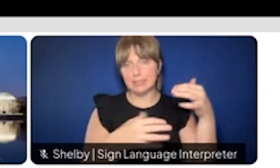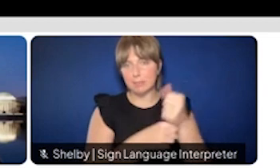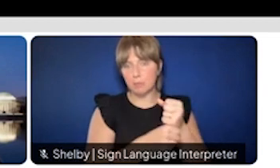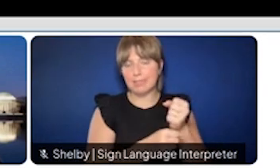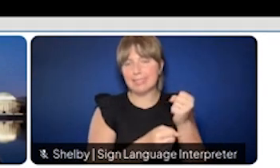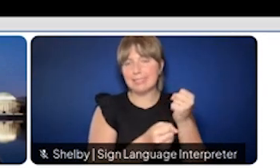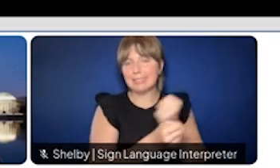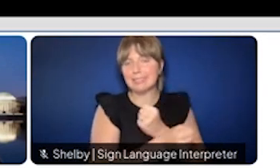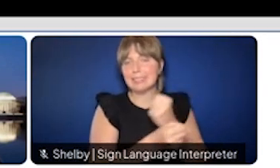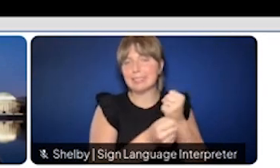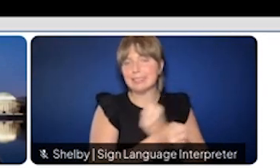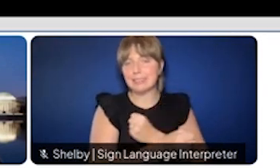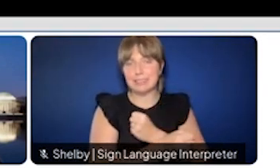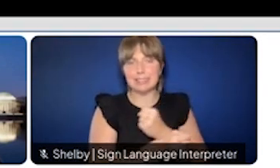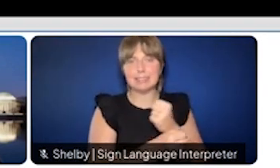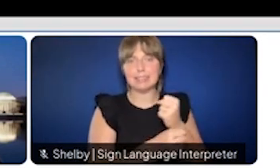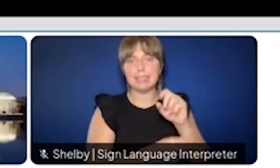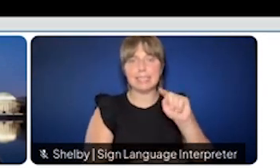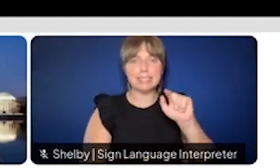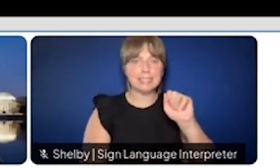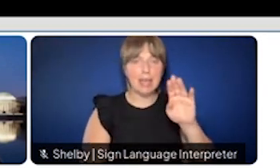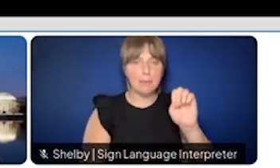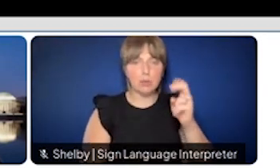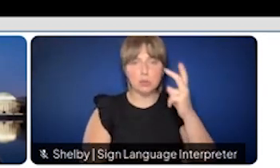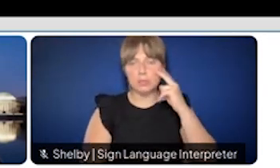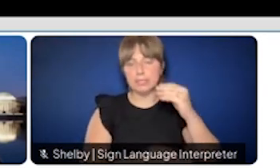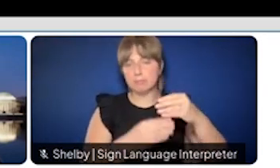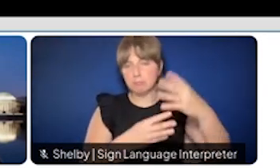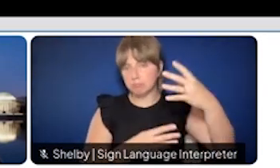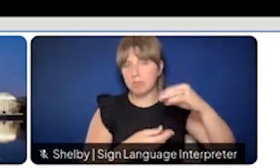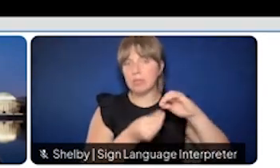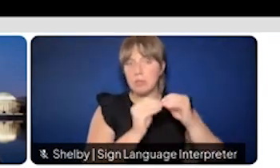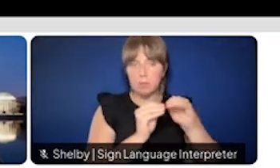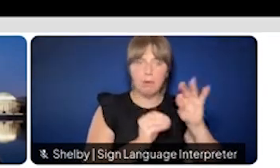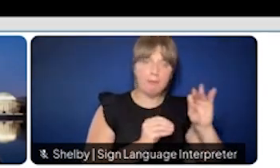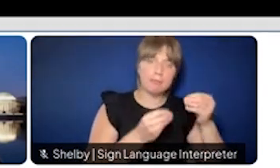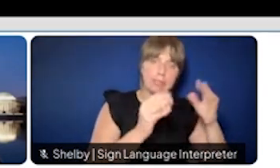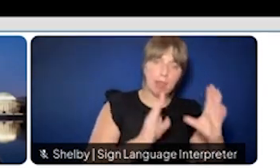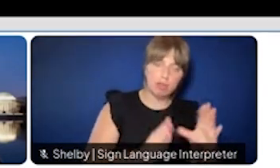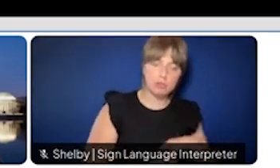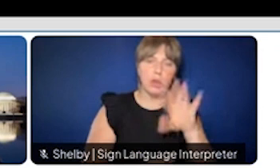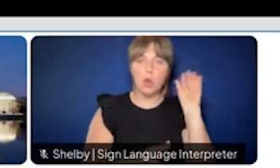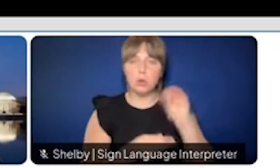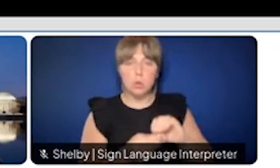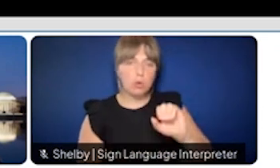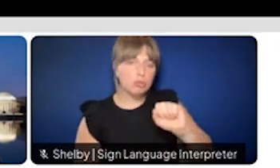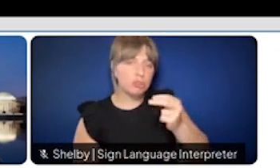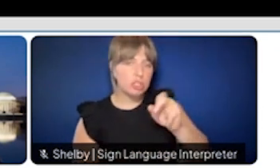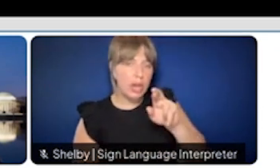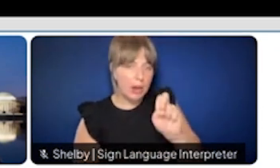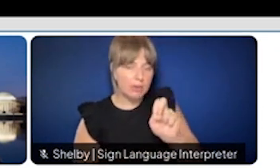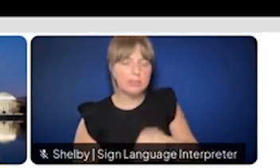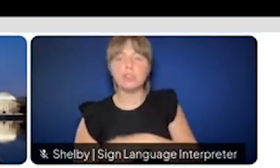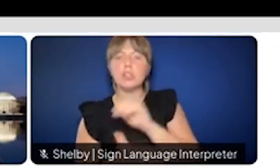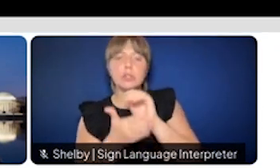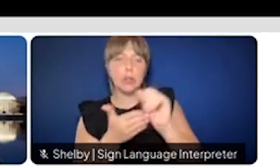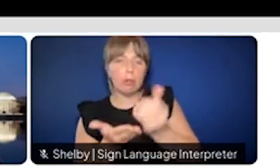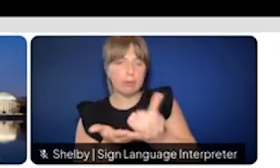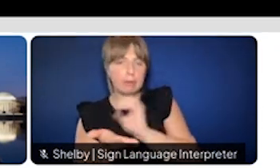table, which breaks out the number of sellers, total number of shares, and total dollar amount eligible by